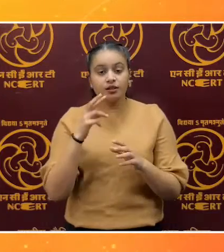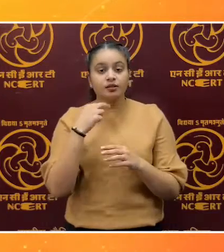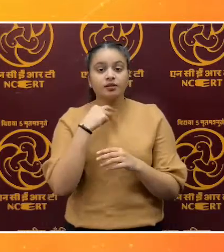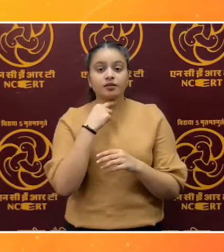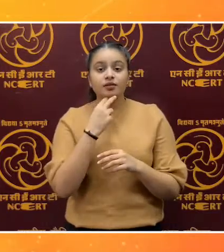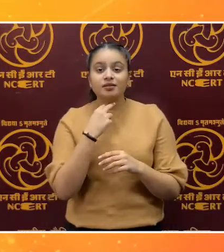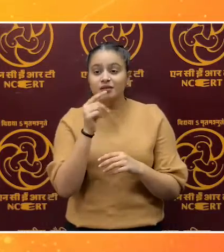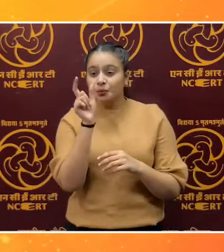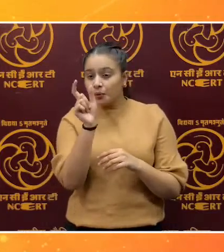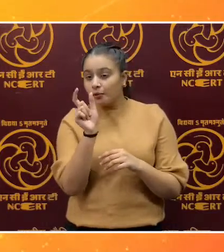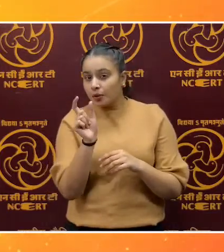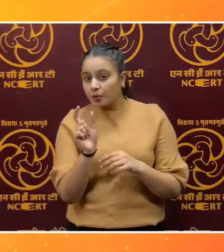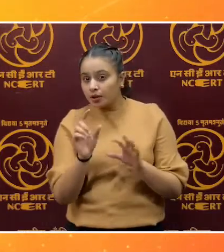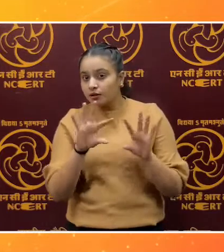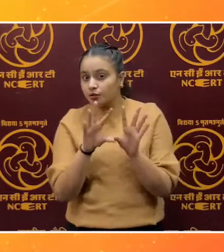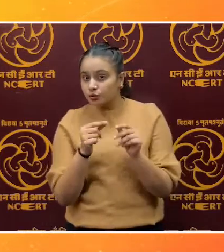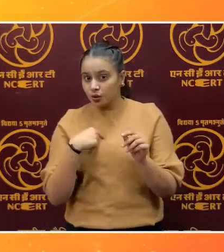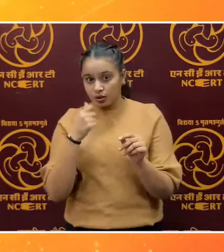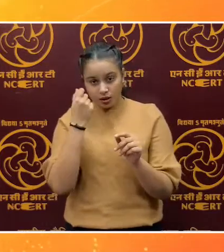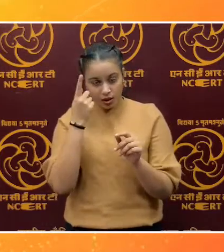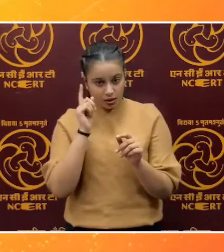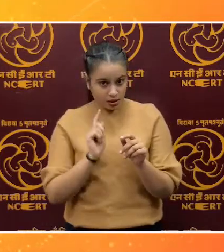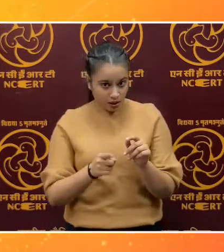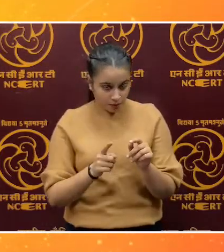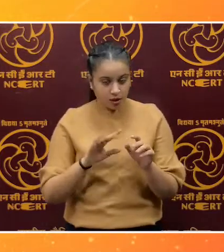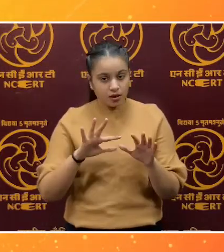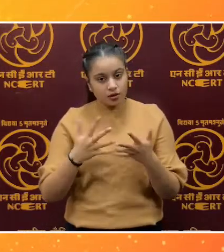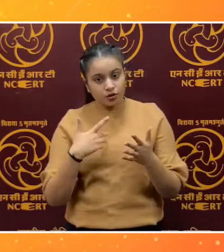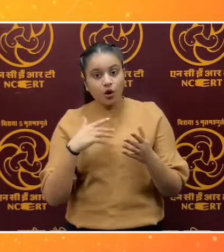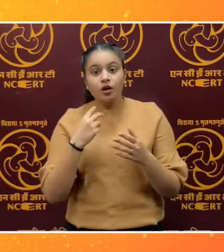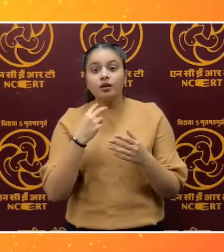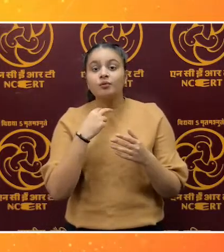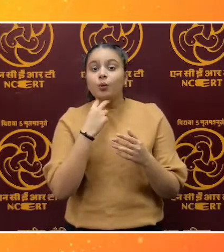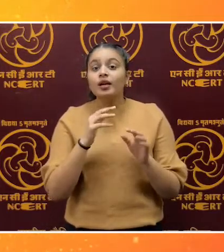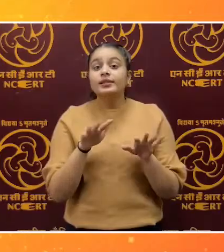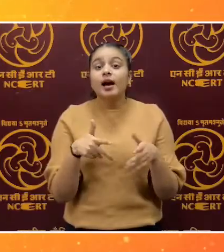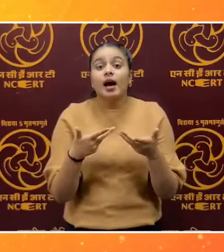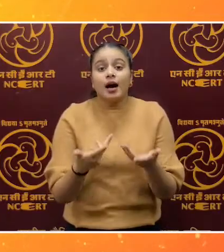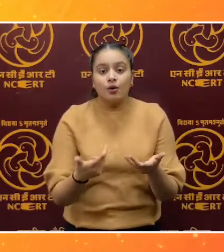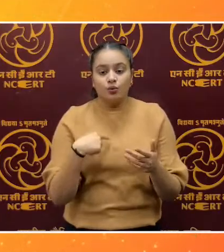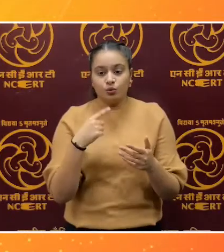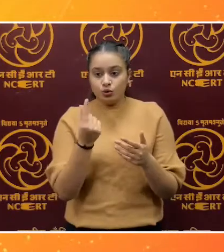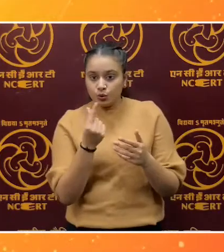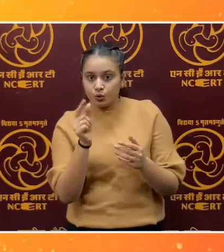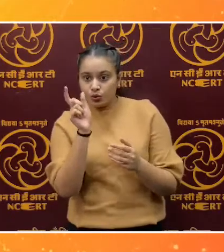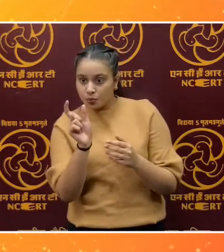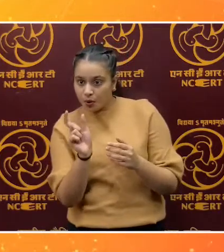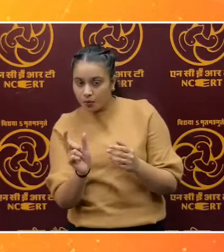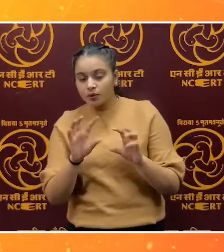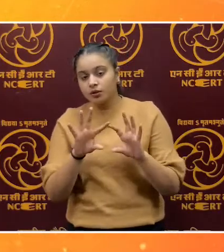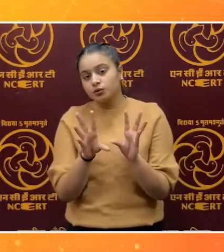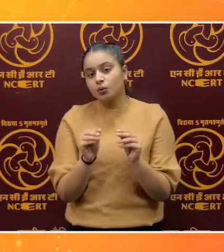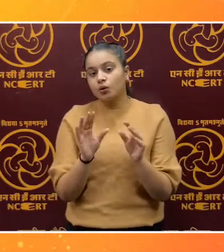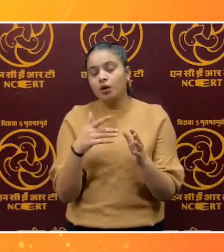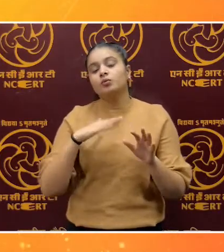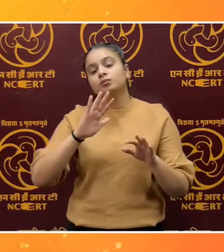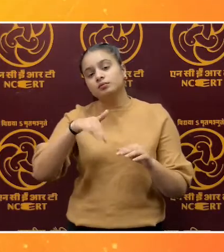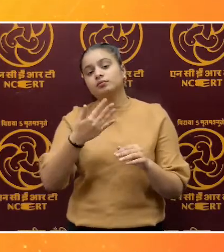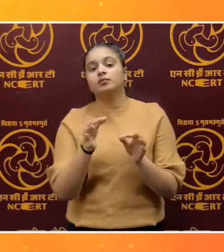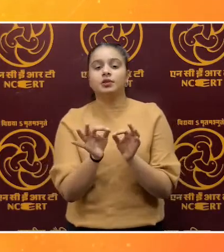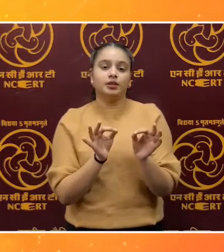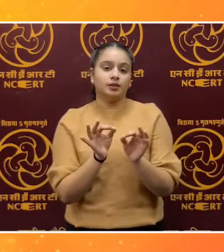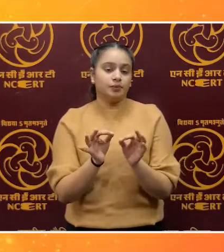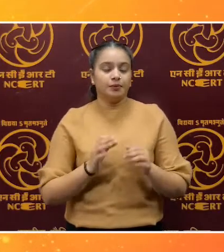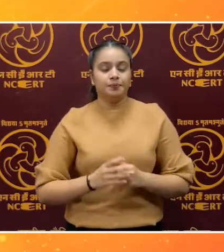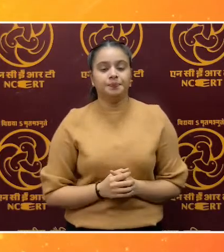and every letter. Young learners, they will understand how to use these words, and then I will explain the chapter